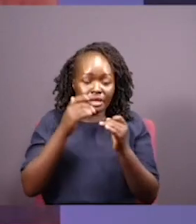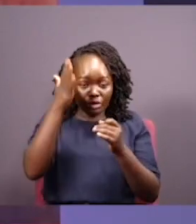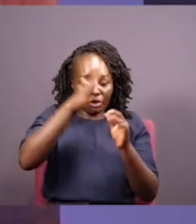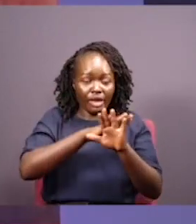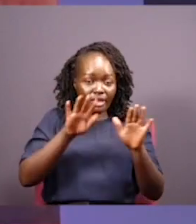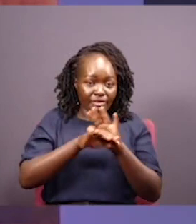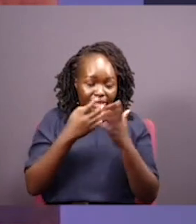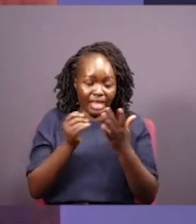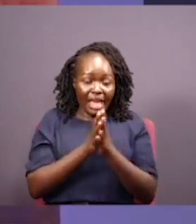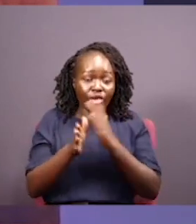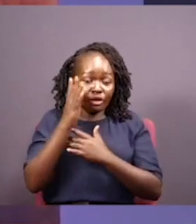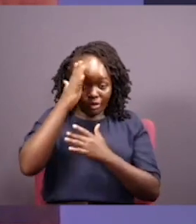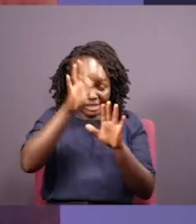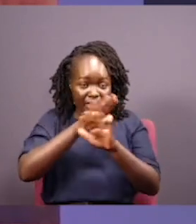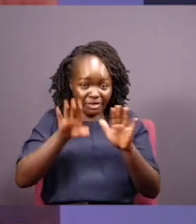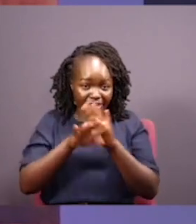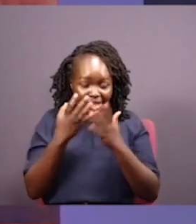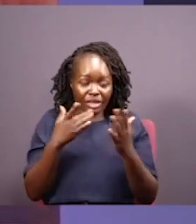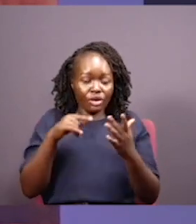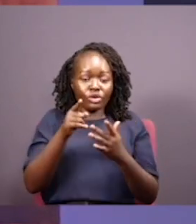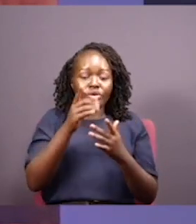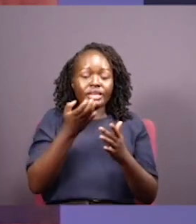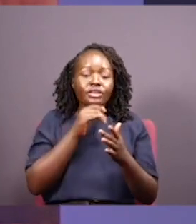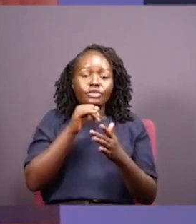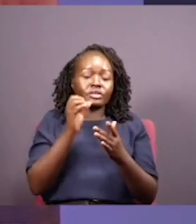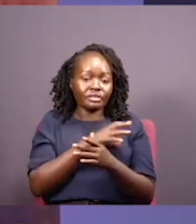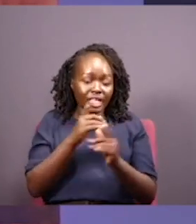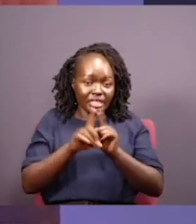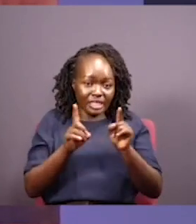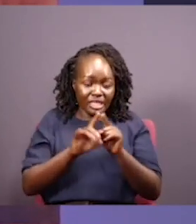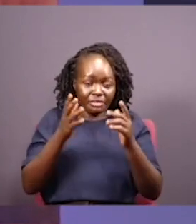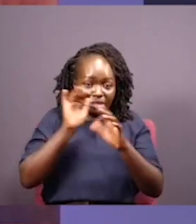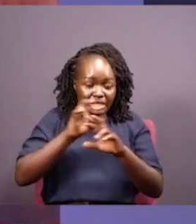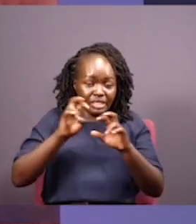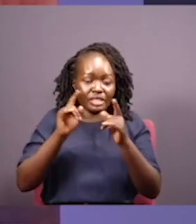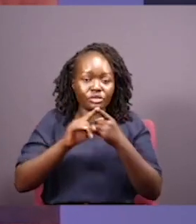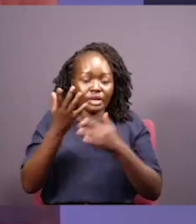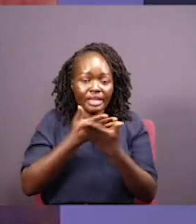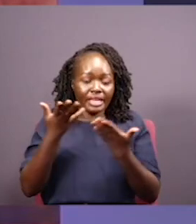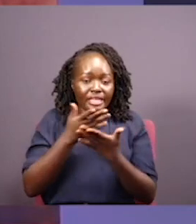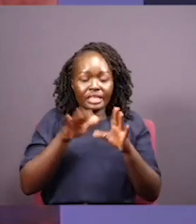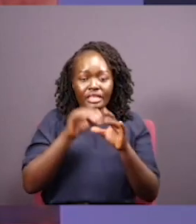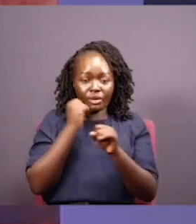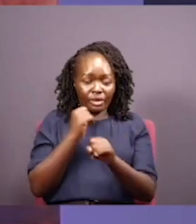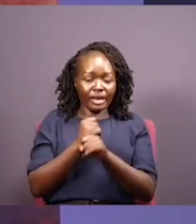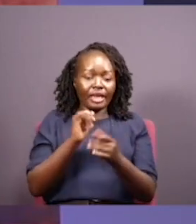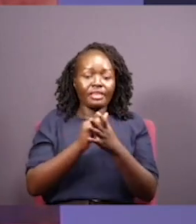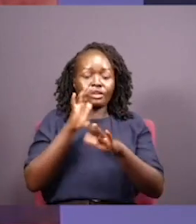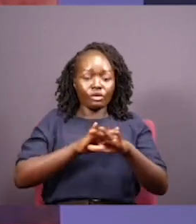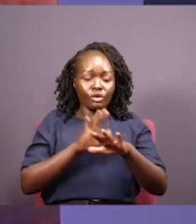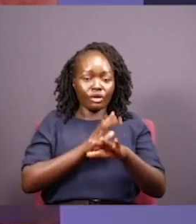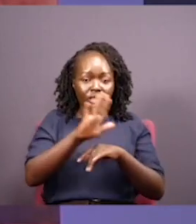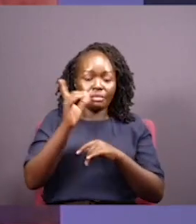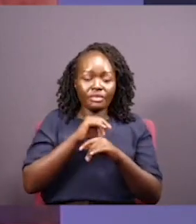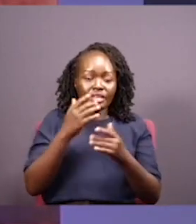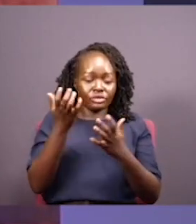things. So you need not fear as you seek to engage in the work that he was calling them to engage in.